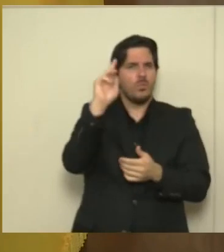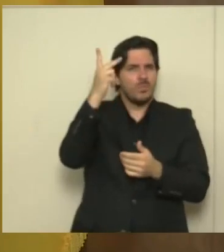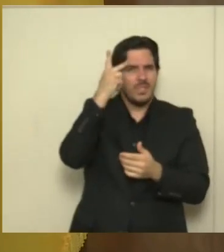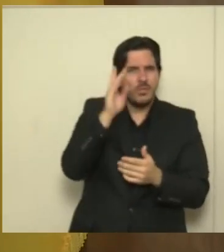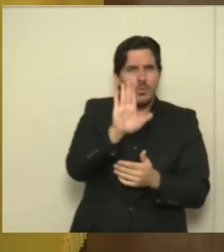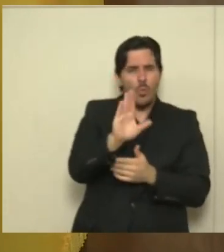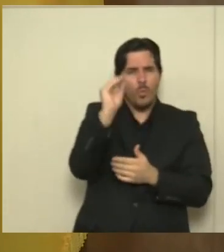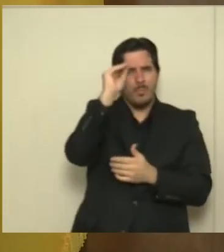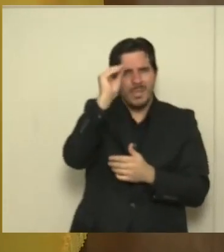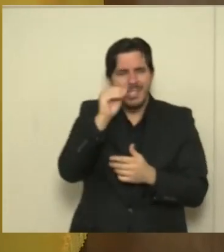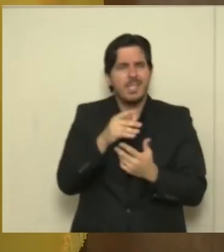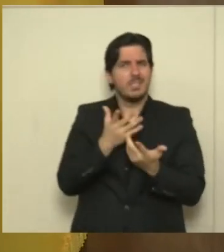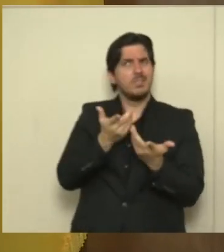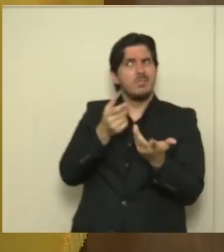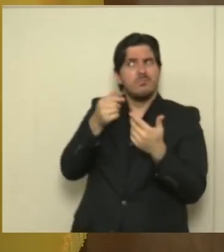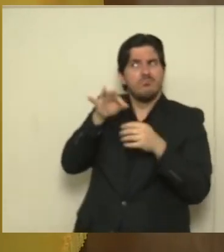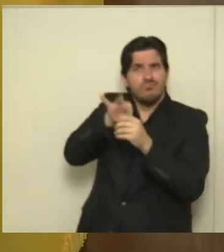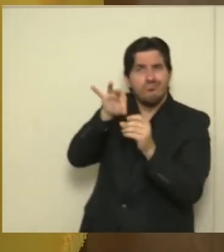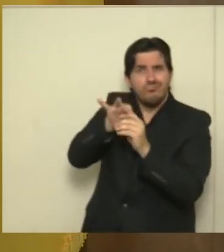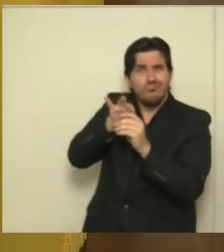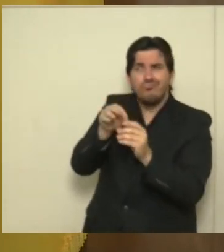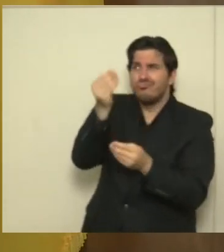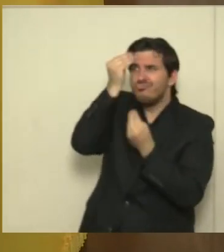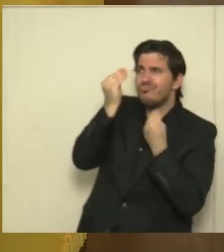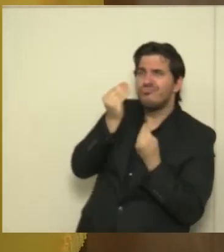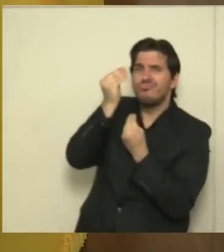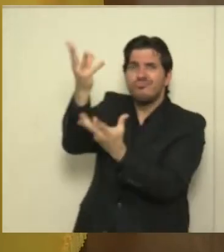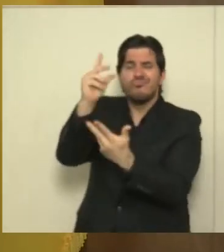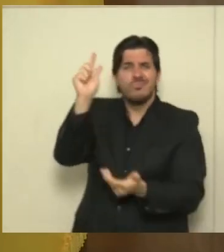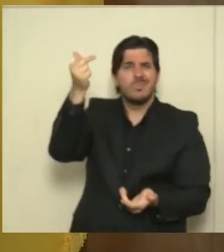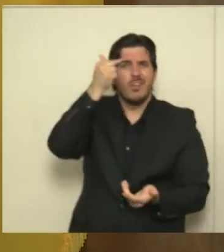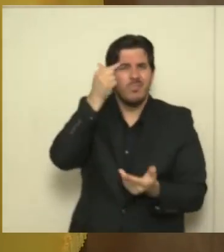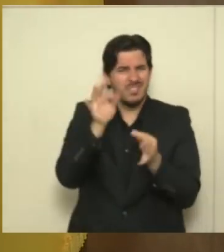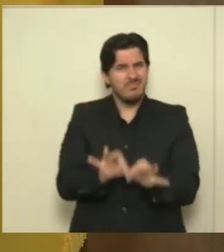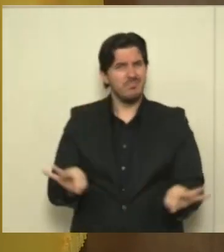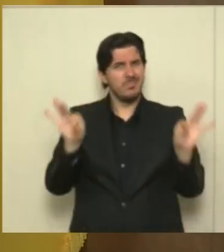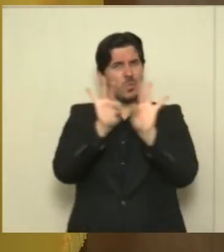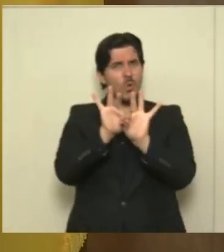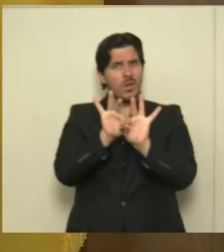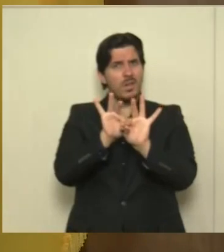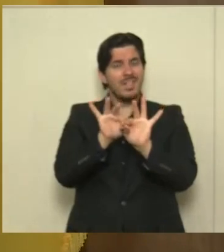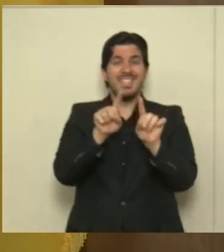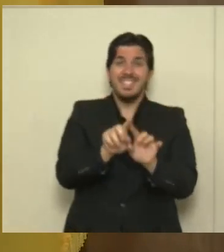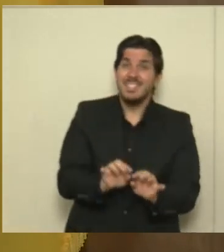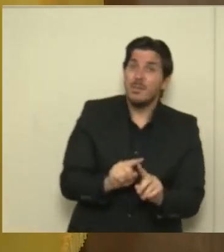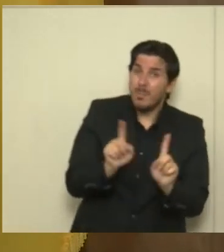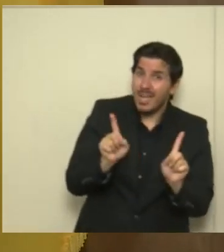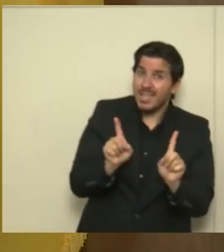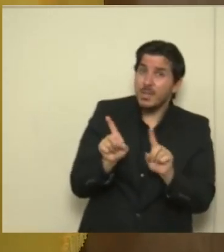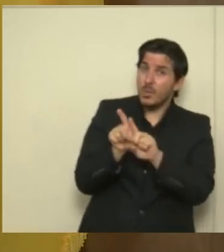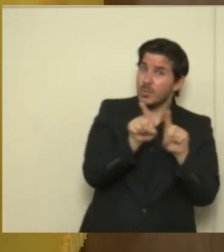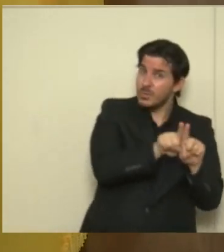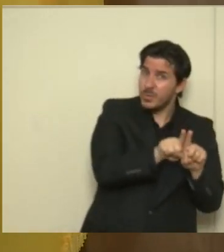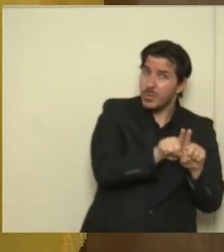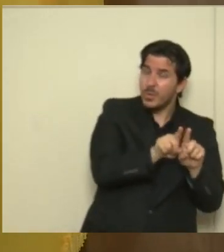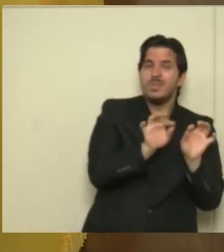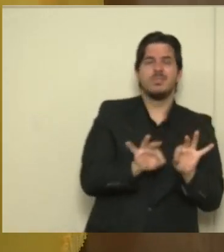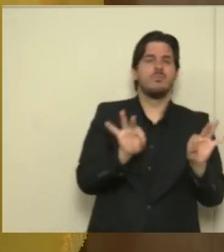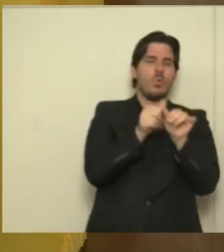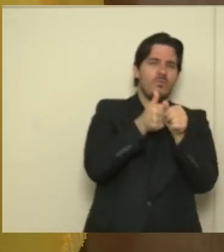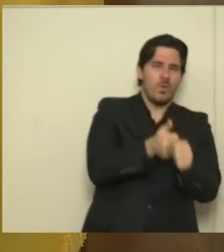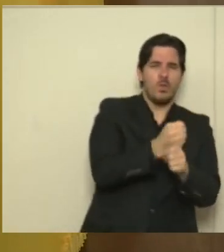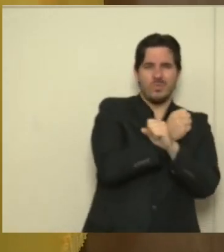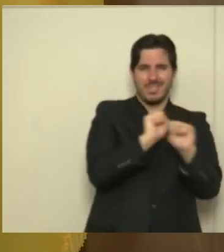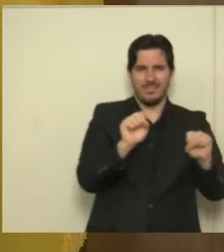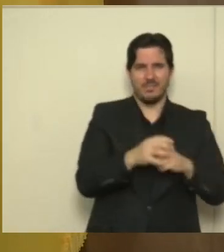protected, and that we can also manage through a pandemic at the same time. So thank you very much for your leadership. All right, with that,